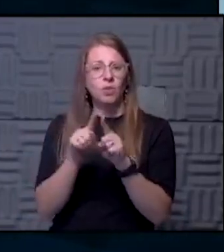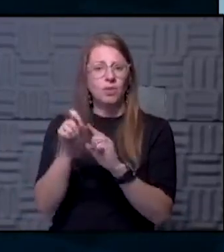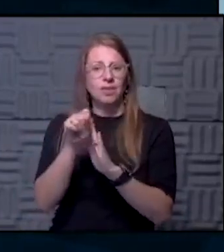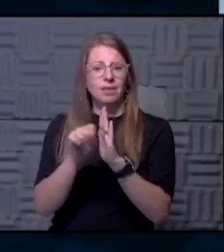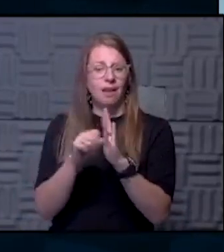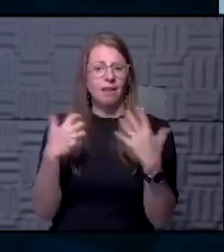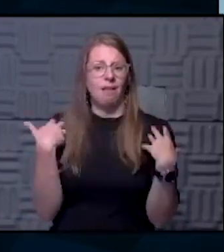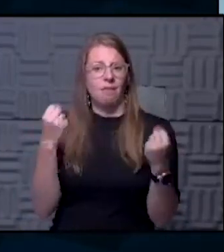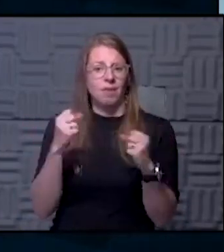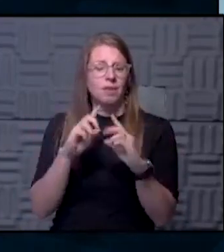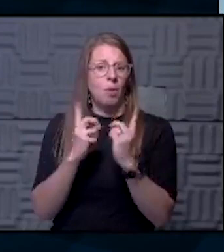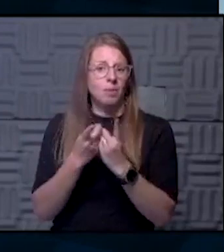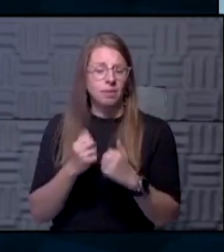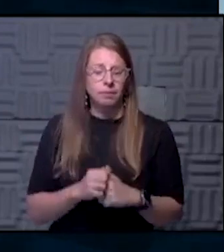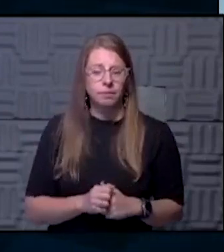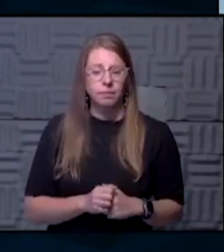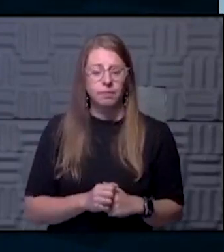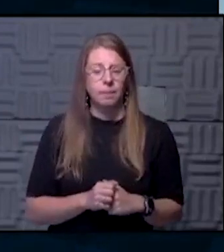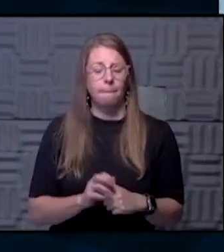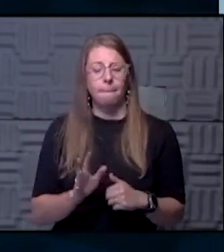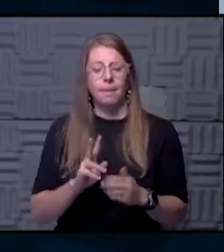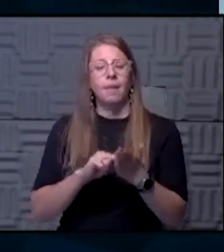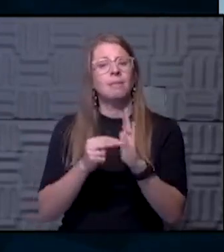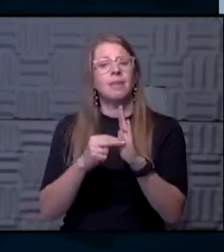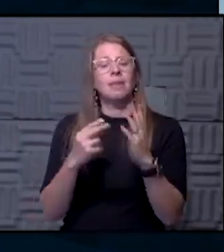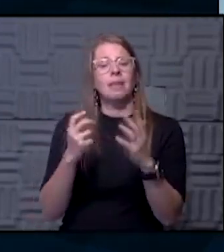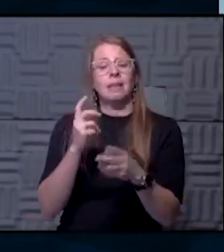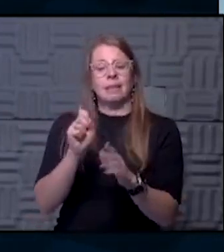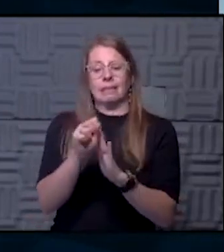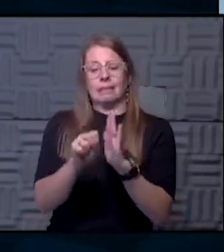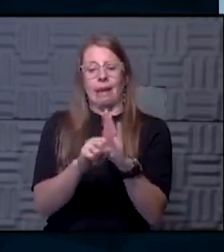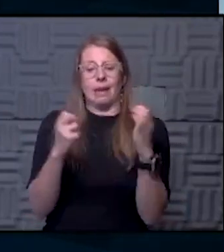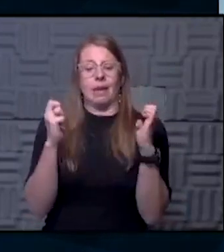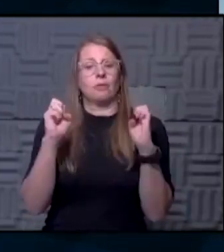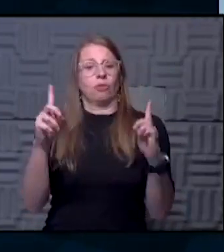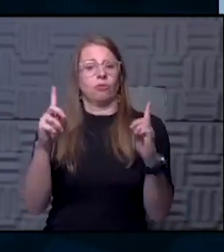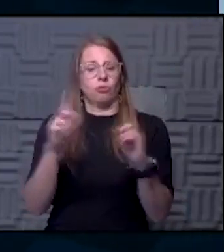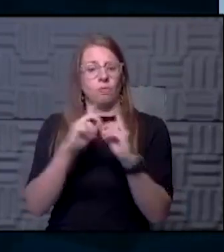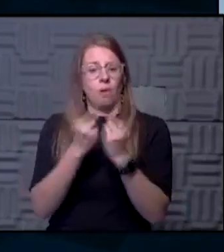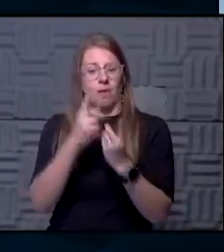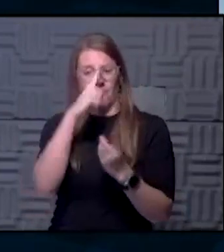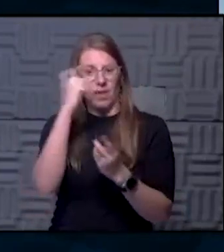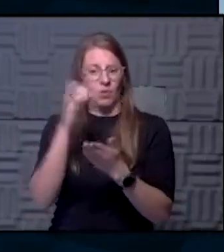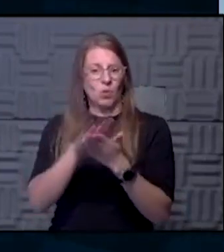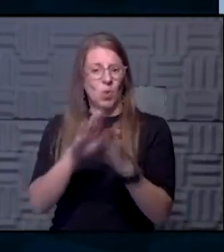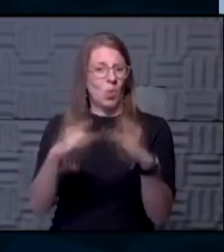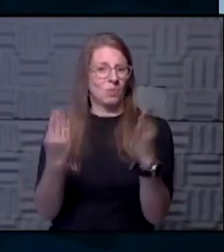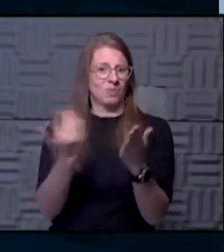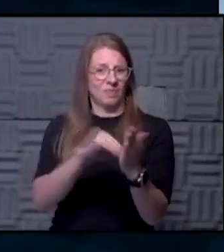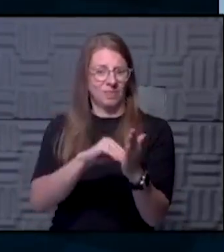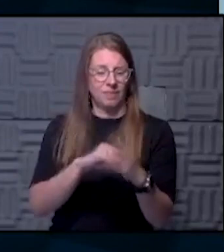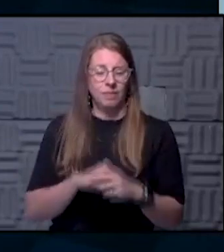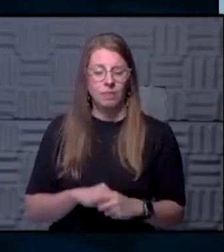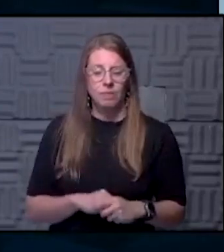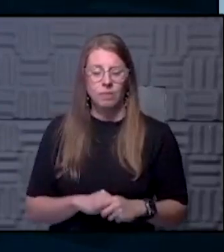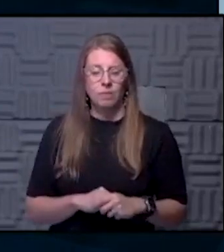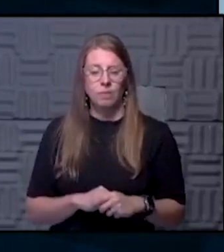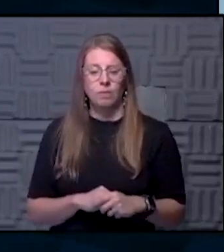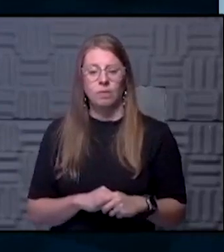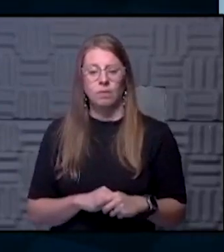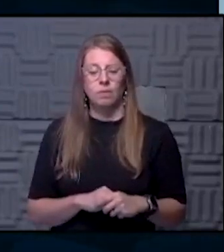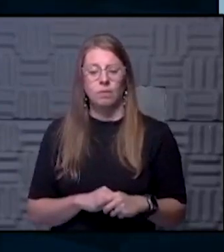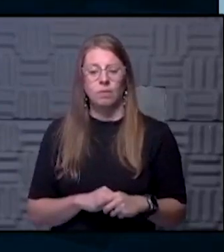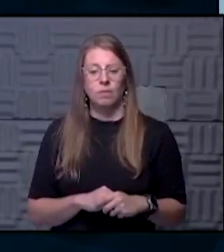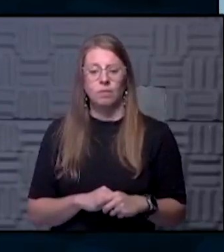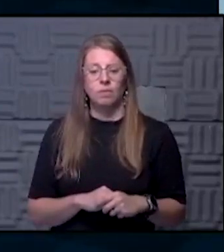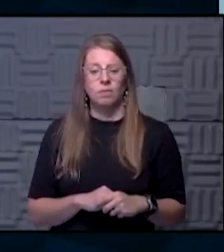health department, the state education department, since schools are come back. And I'll give you a little kicker